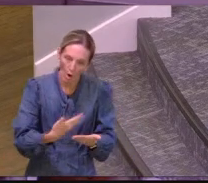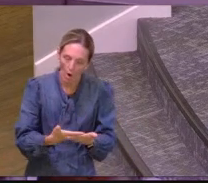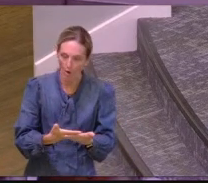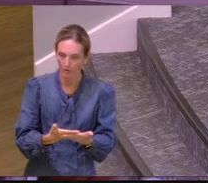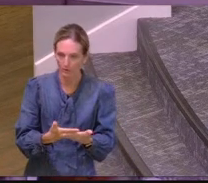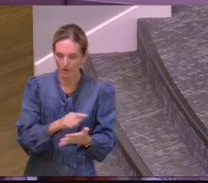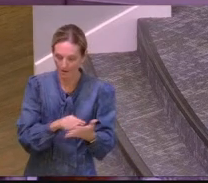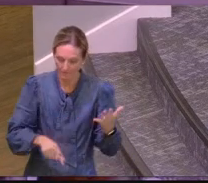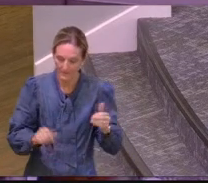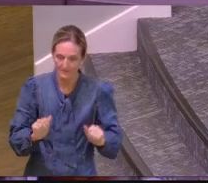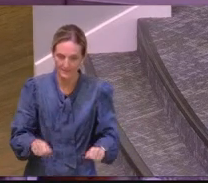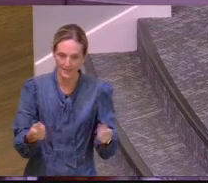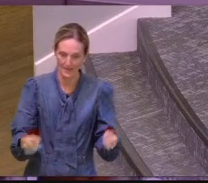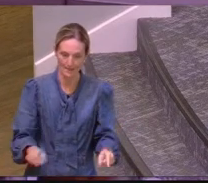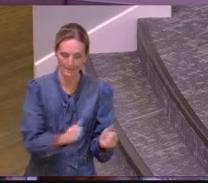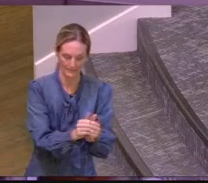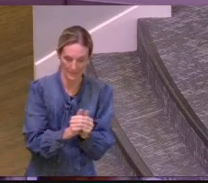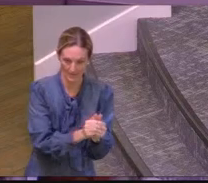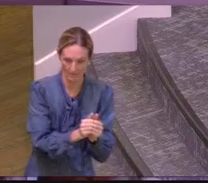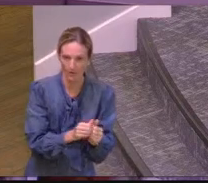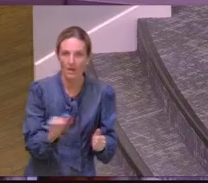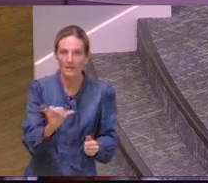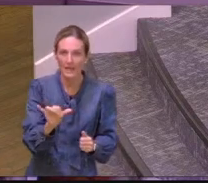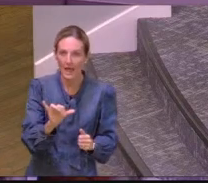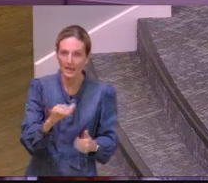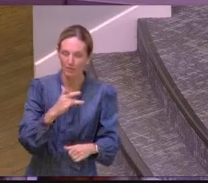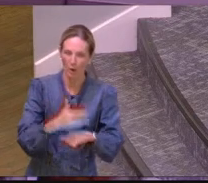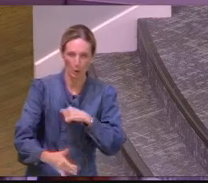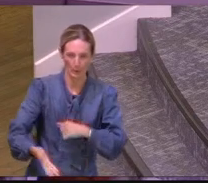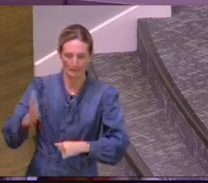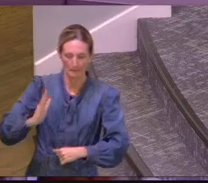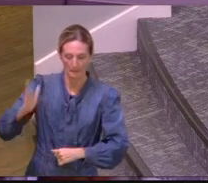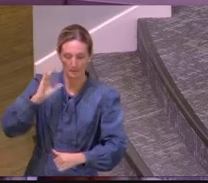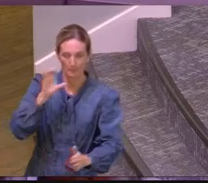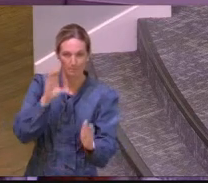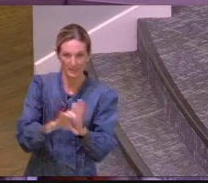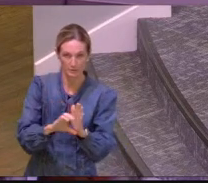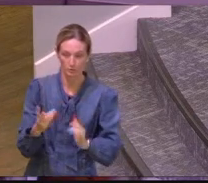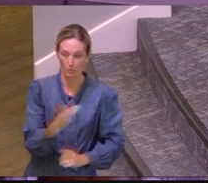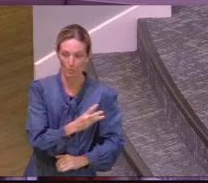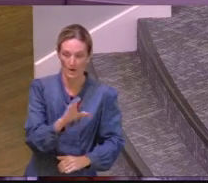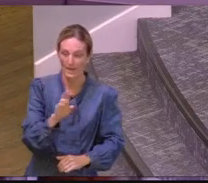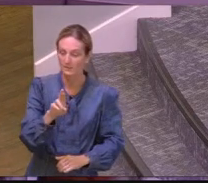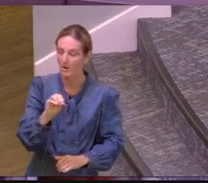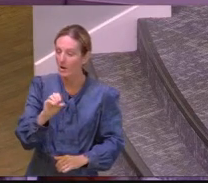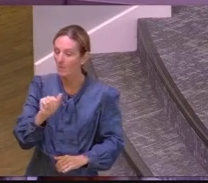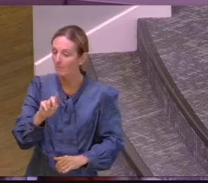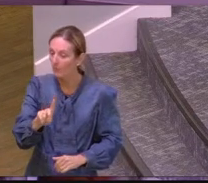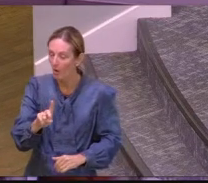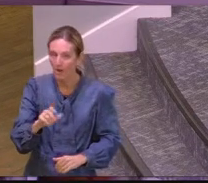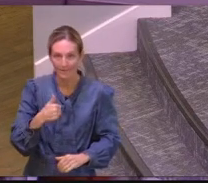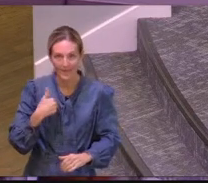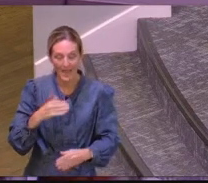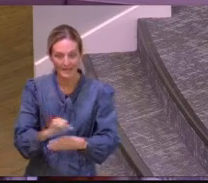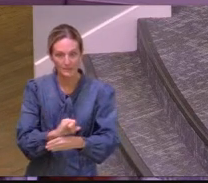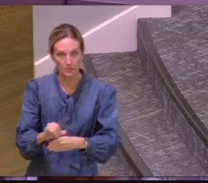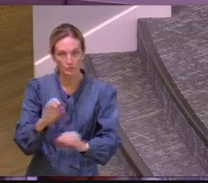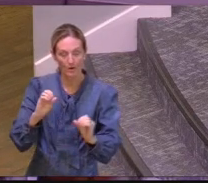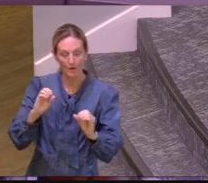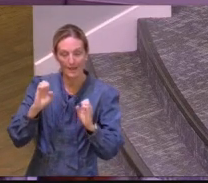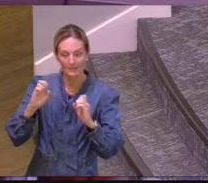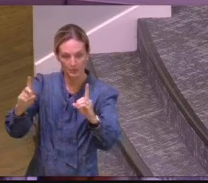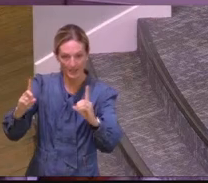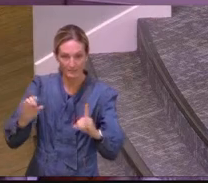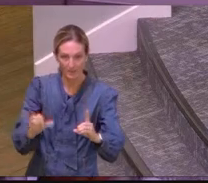And to your point, Greg, if you look at the early pictures of West Broad, you'll see where industrial education was the main thing that launched